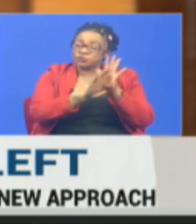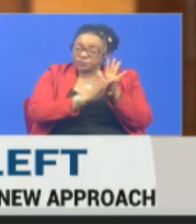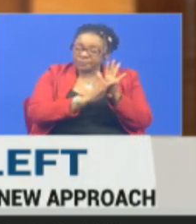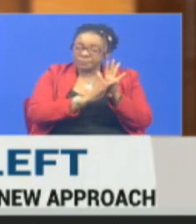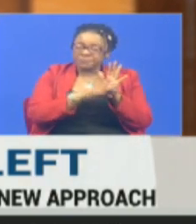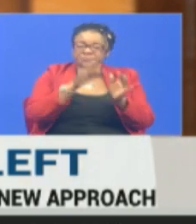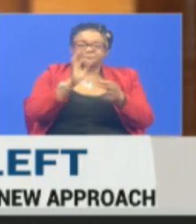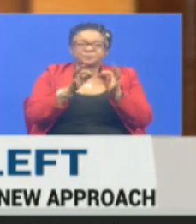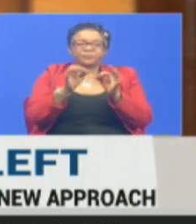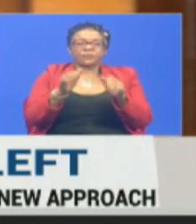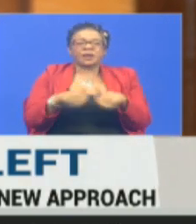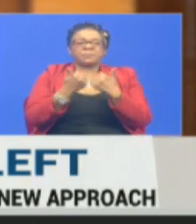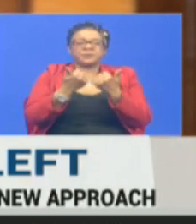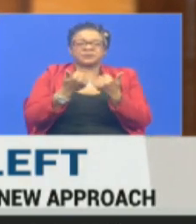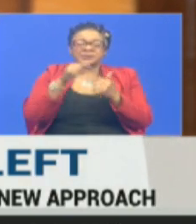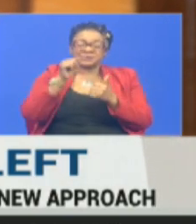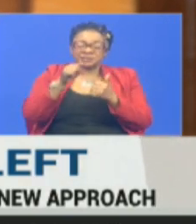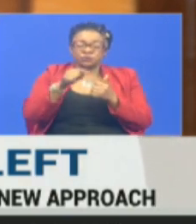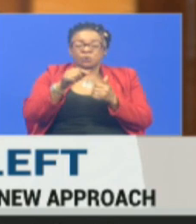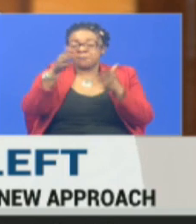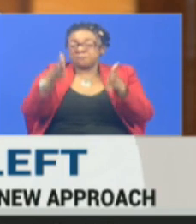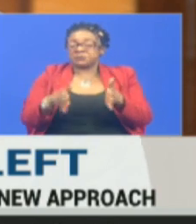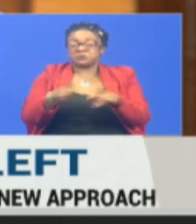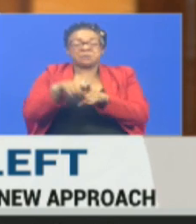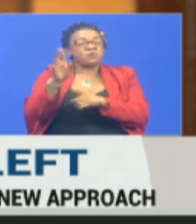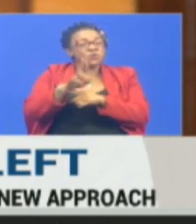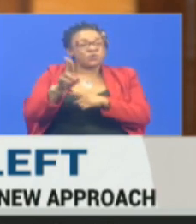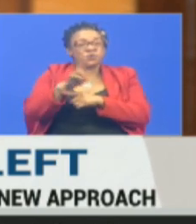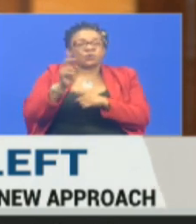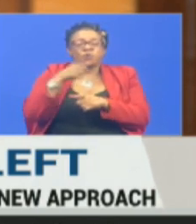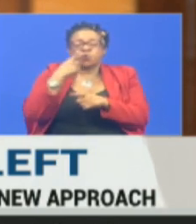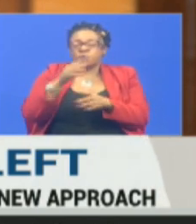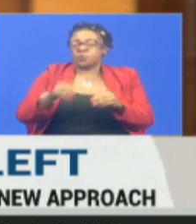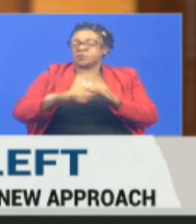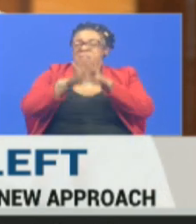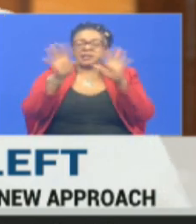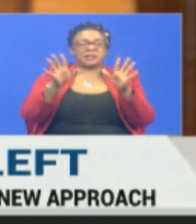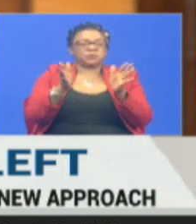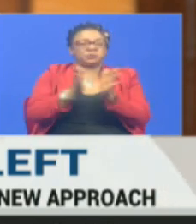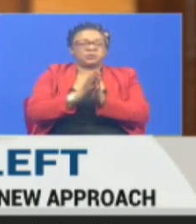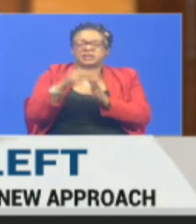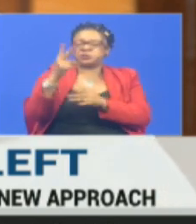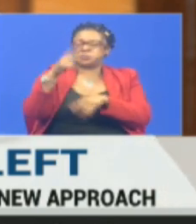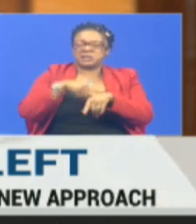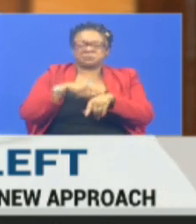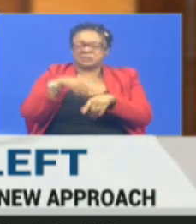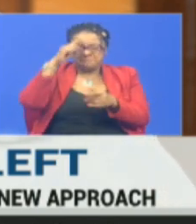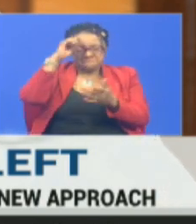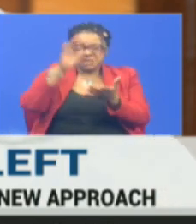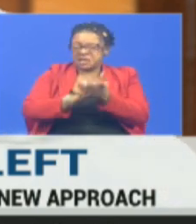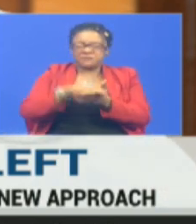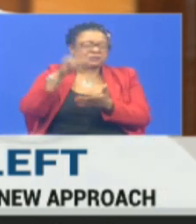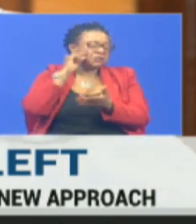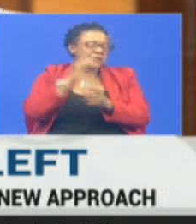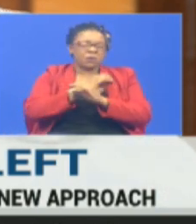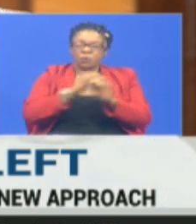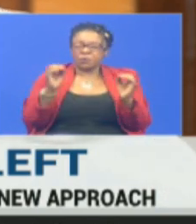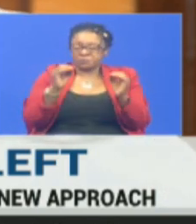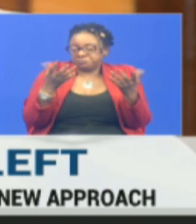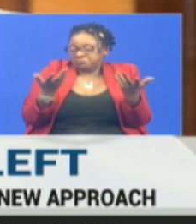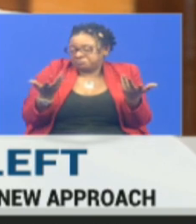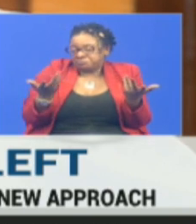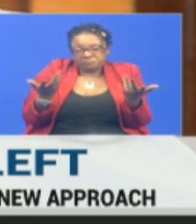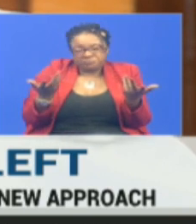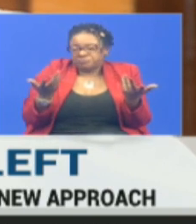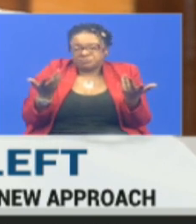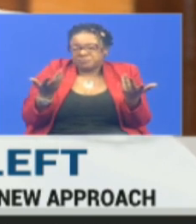entrusting, say, the implementation of this constitution to someone like President Uhuru, who clearly, with now two terms, doesn't believe in the idea of gender, because that's the truth, he doesn't